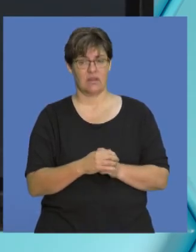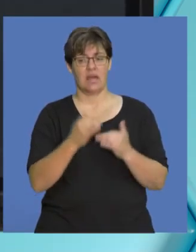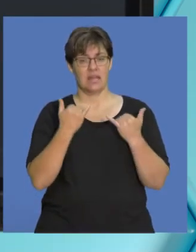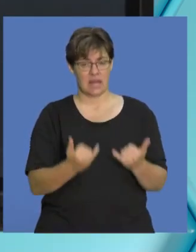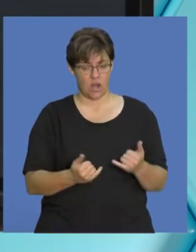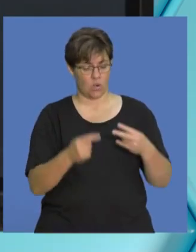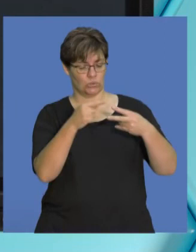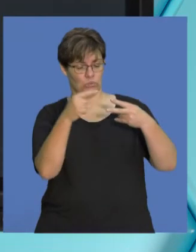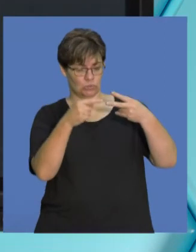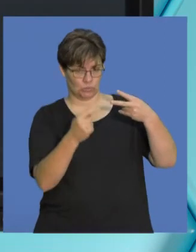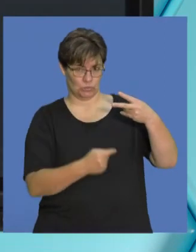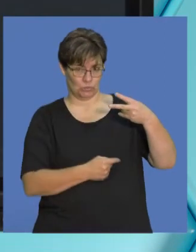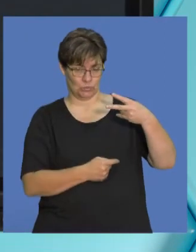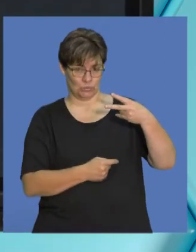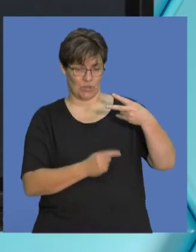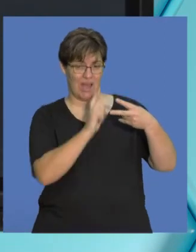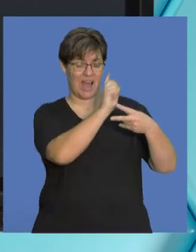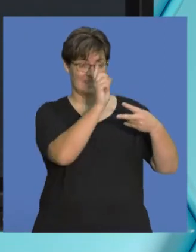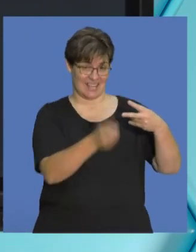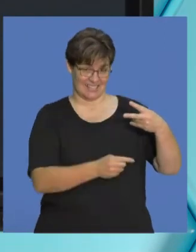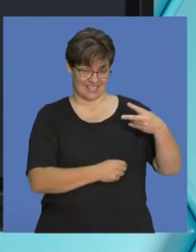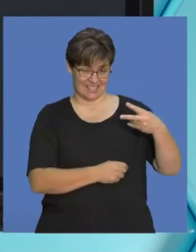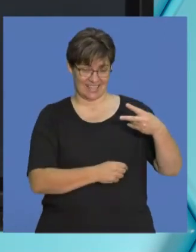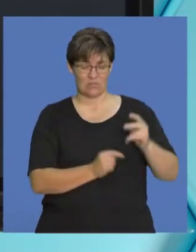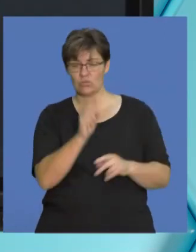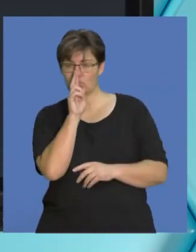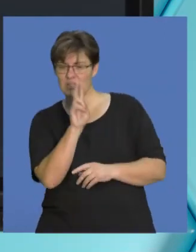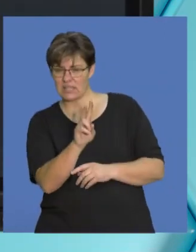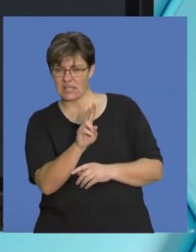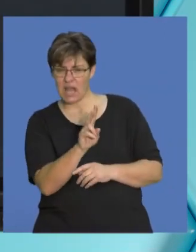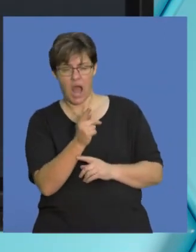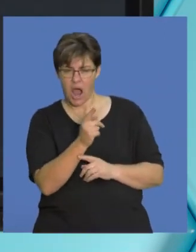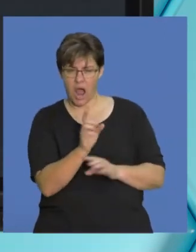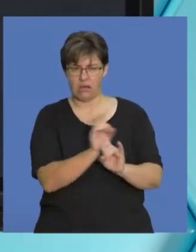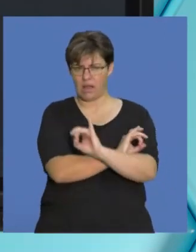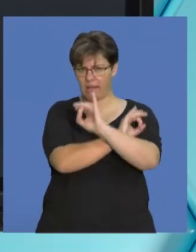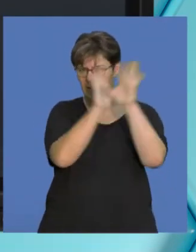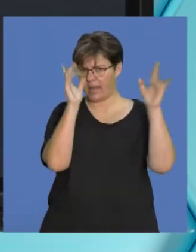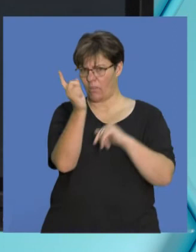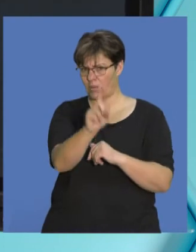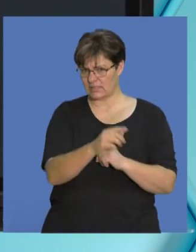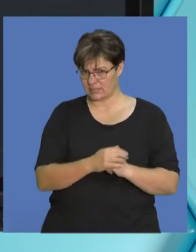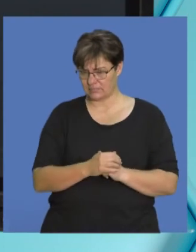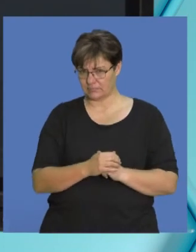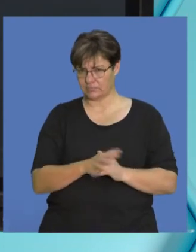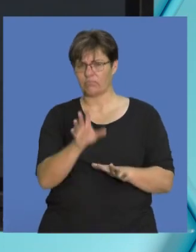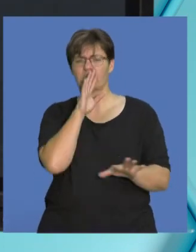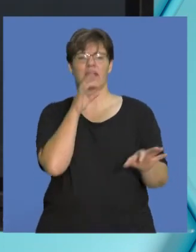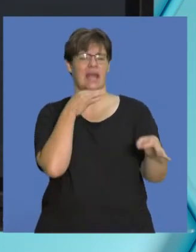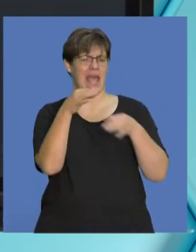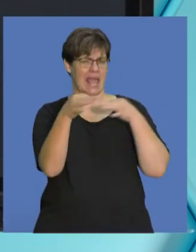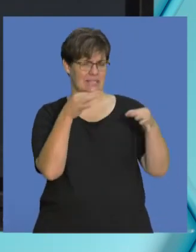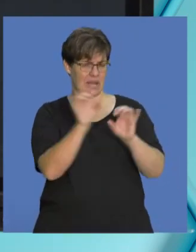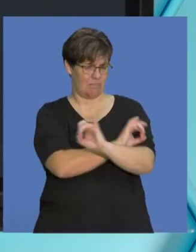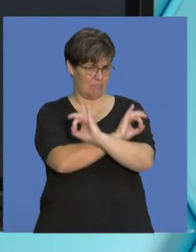to perform two types of questions for you here to see exactly what the bigger picture is. So let me just quickly explain what the